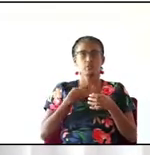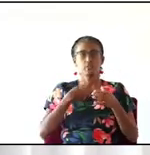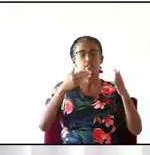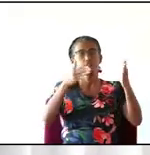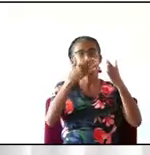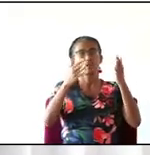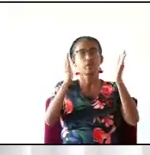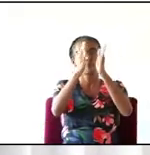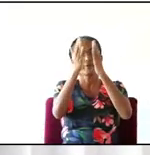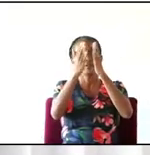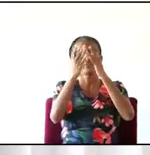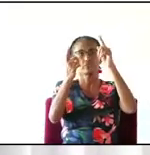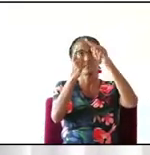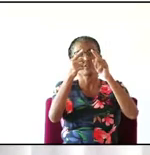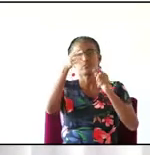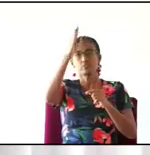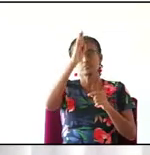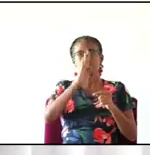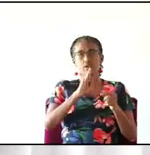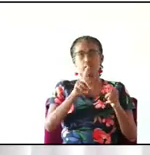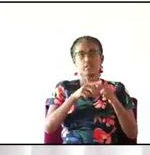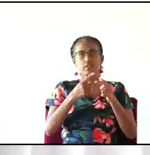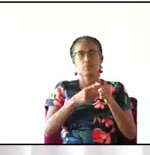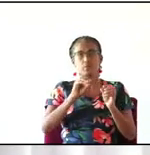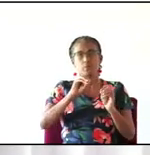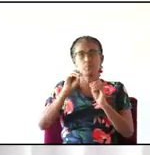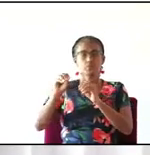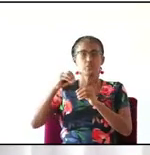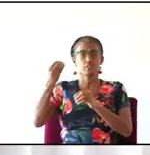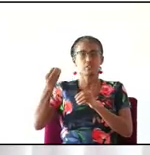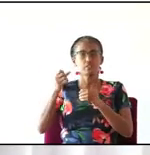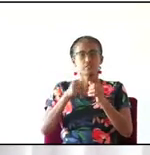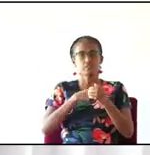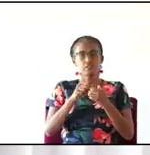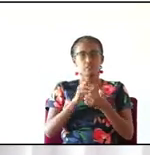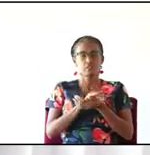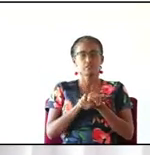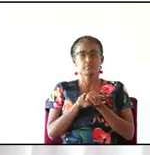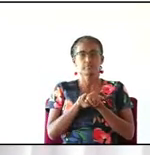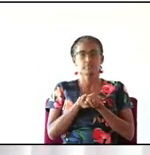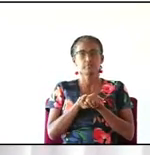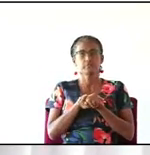God, Sing Praises, and then we'll run into a medley of other songs. All right?